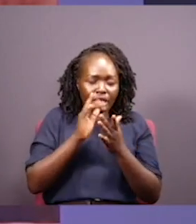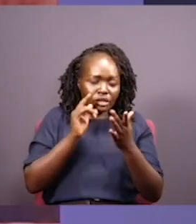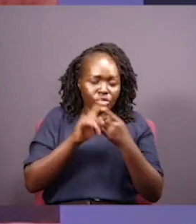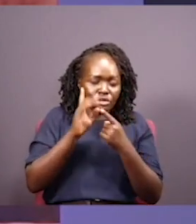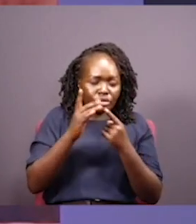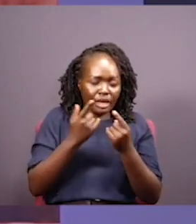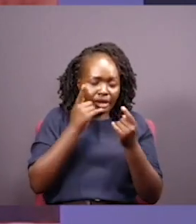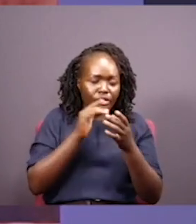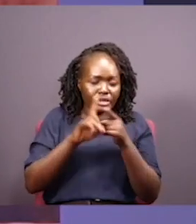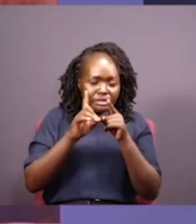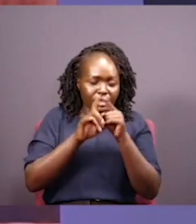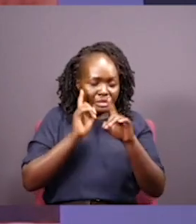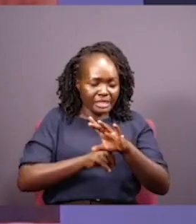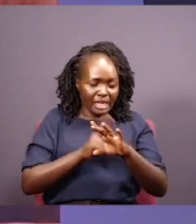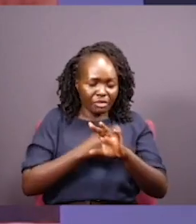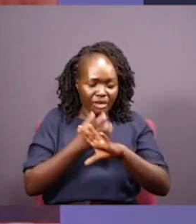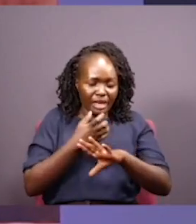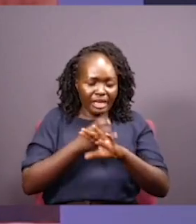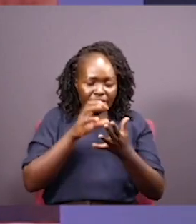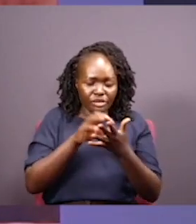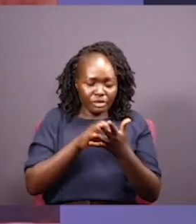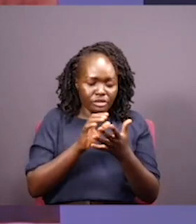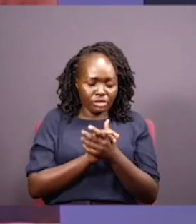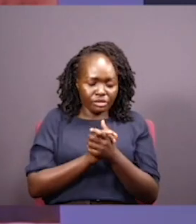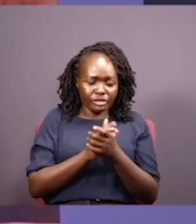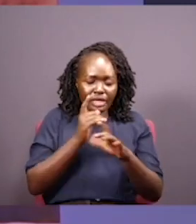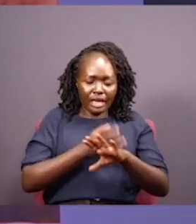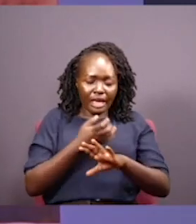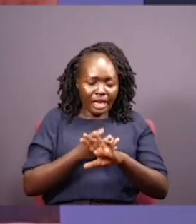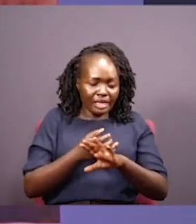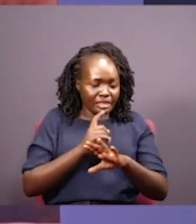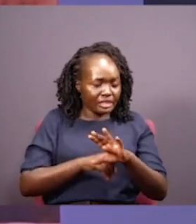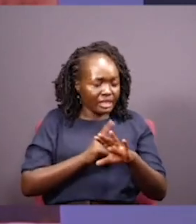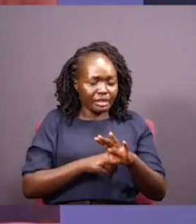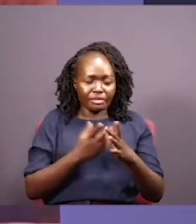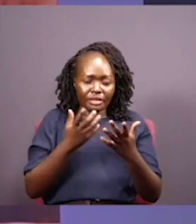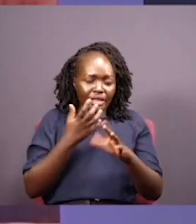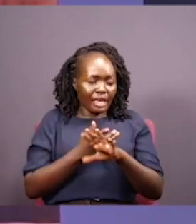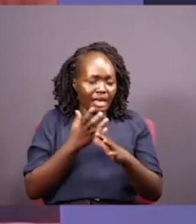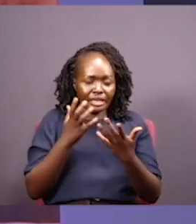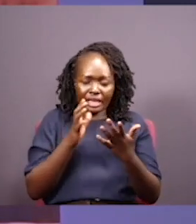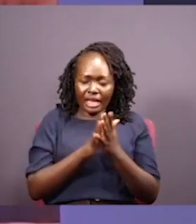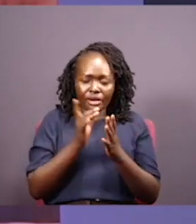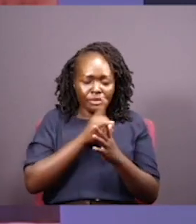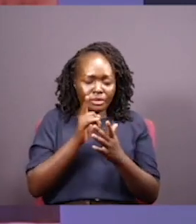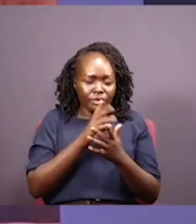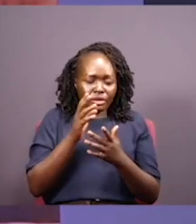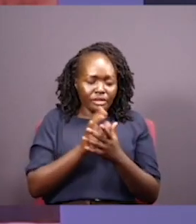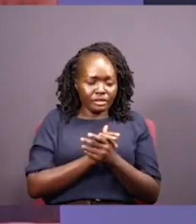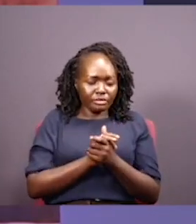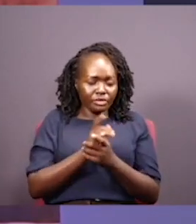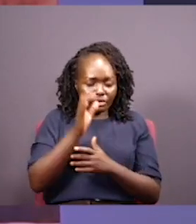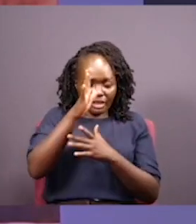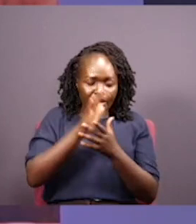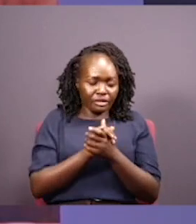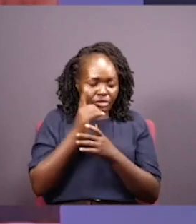some difficult situations, in the midst of trial, in the midst of hardship and hostility. Father, you call us